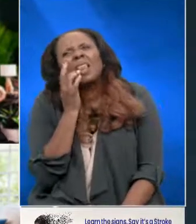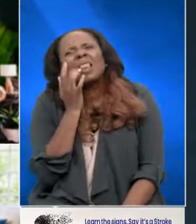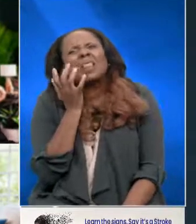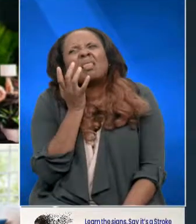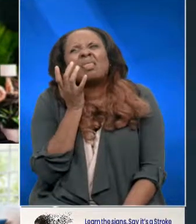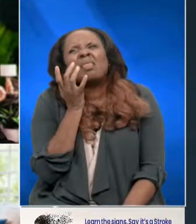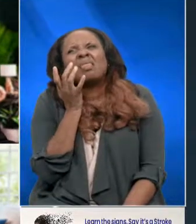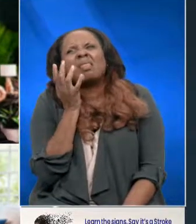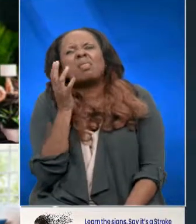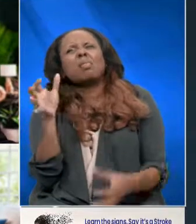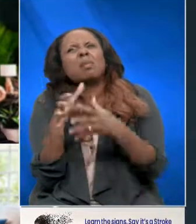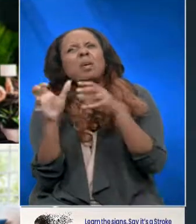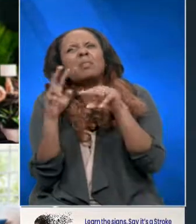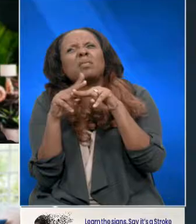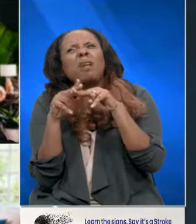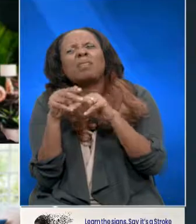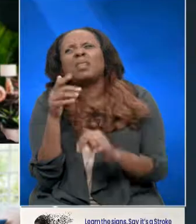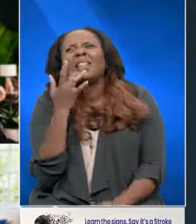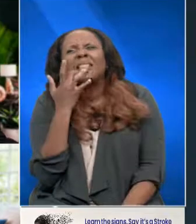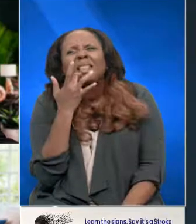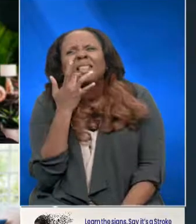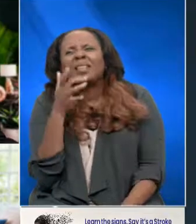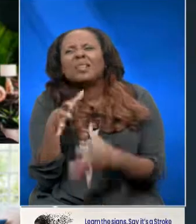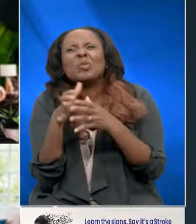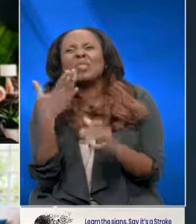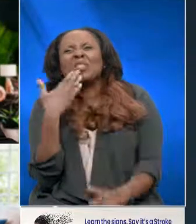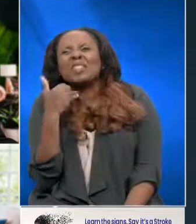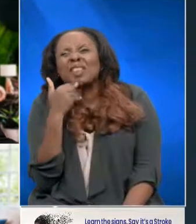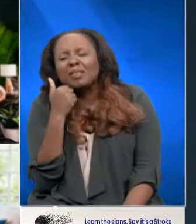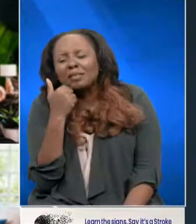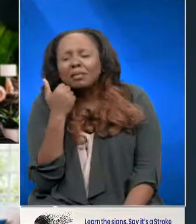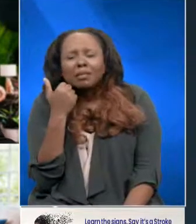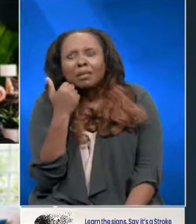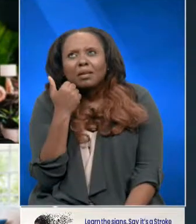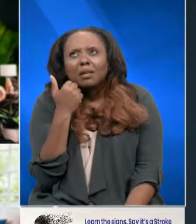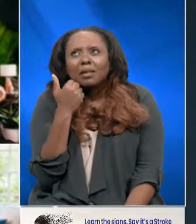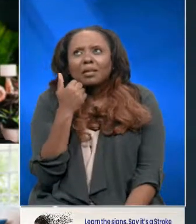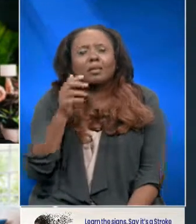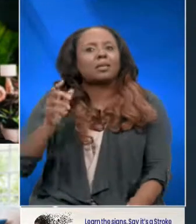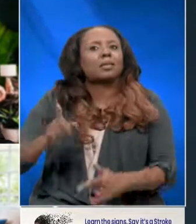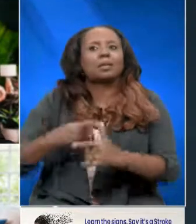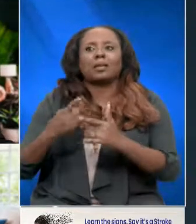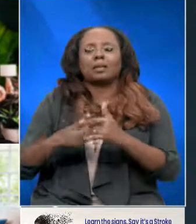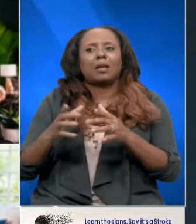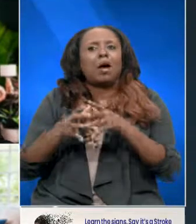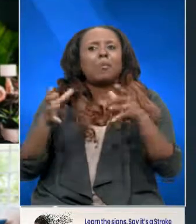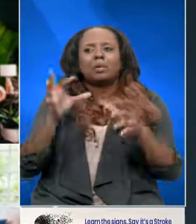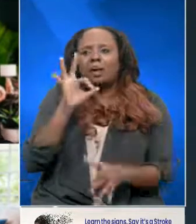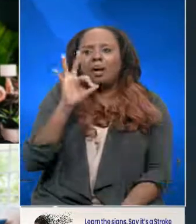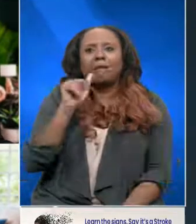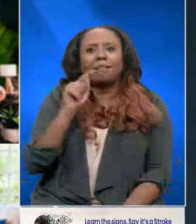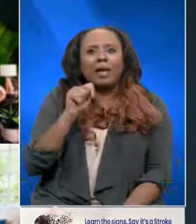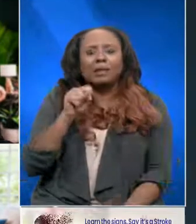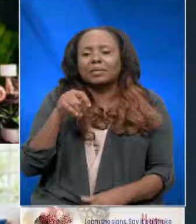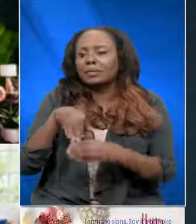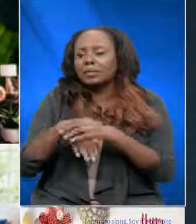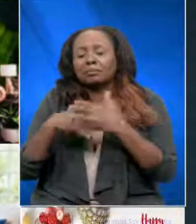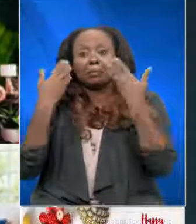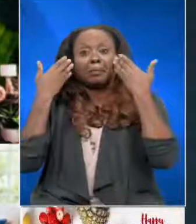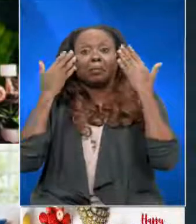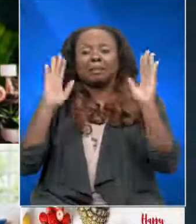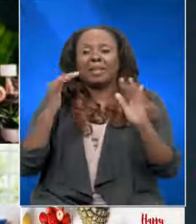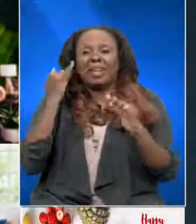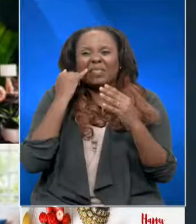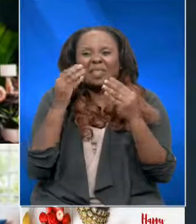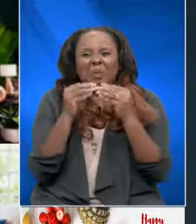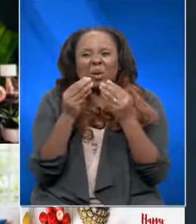salt? But then we run into trouble when we try to determine how much fat it has, though. Yeah. And even then, sometimes if it's greasy,